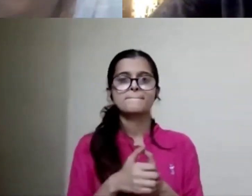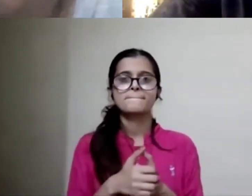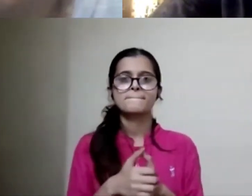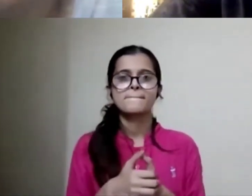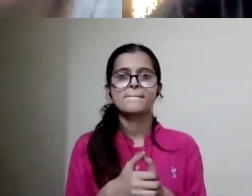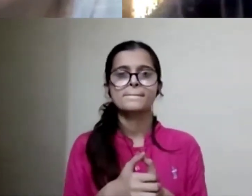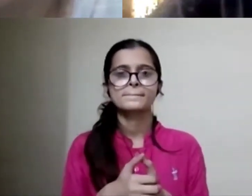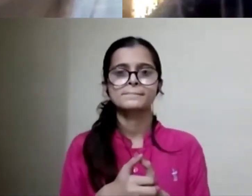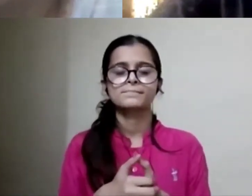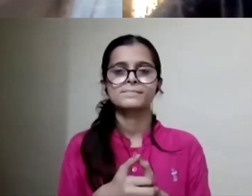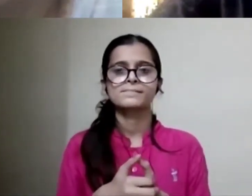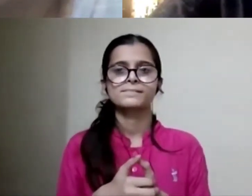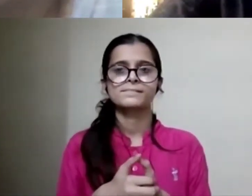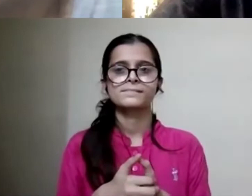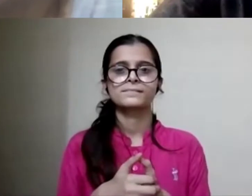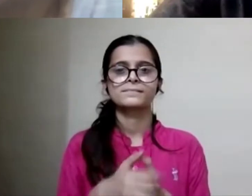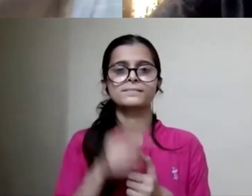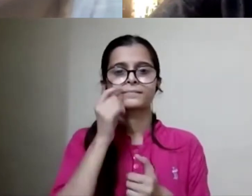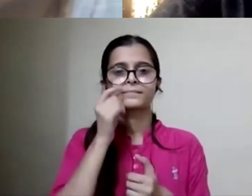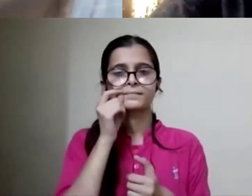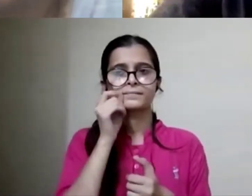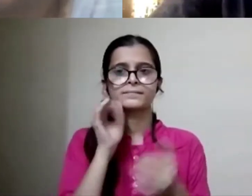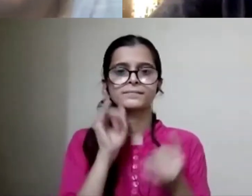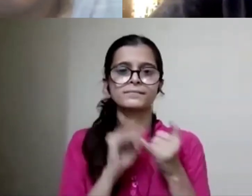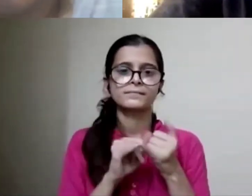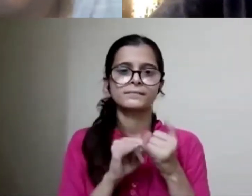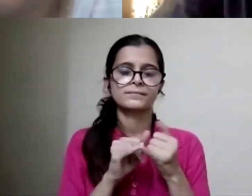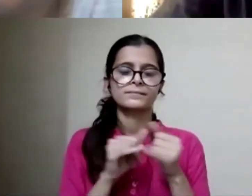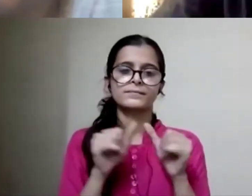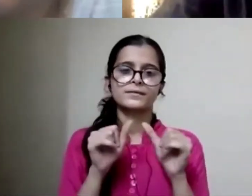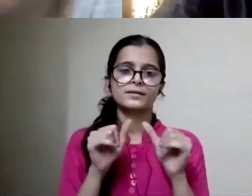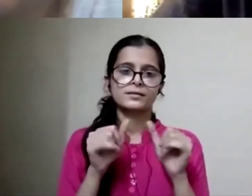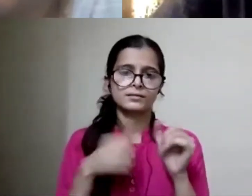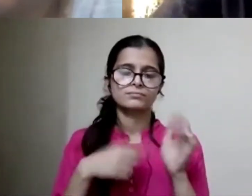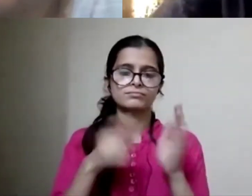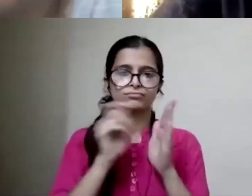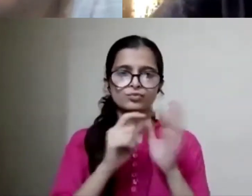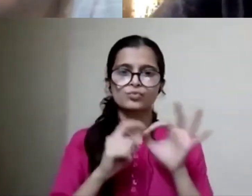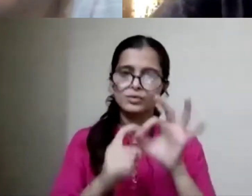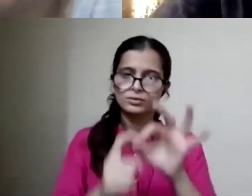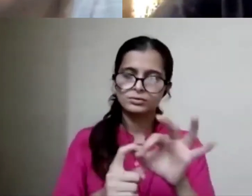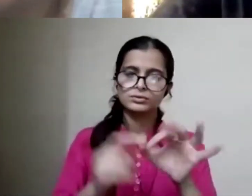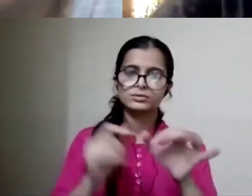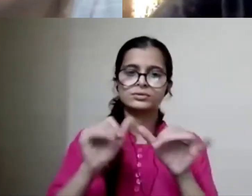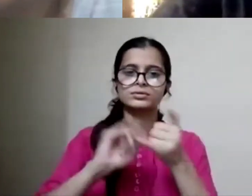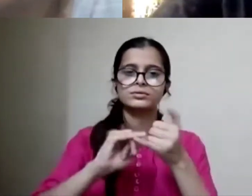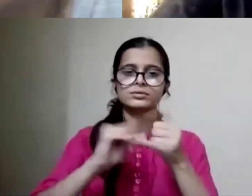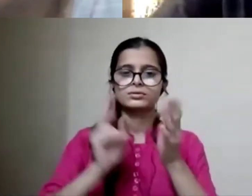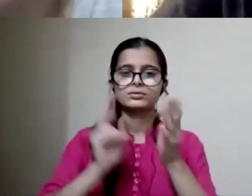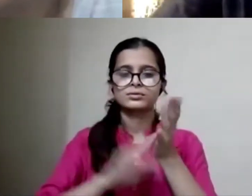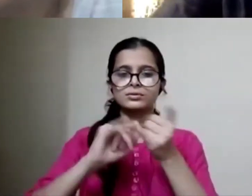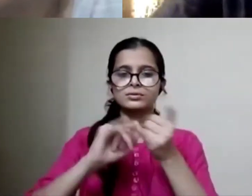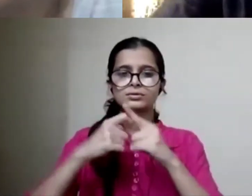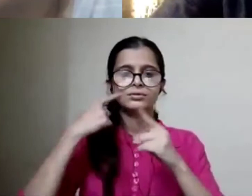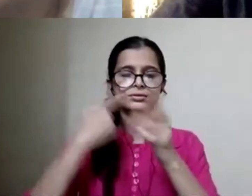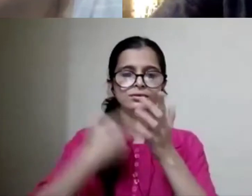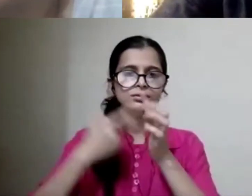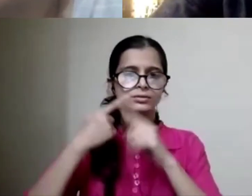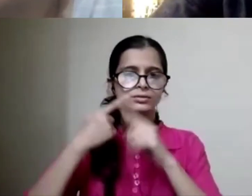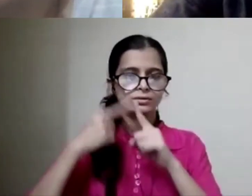There is a long question by Sanskriti Sanghi. Sanskriti, do you want to